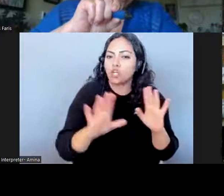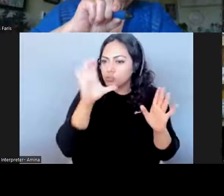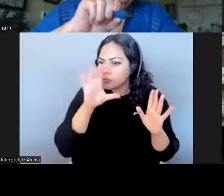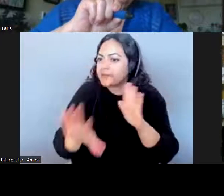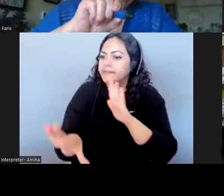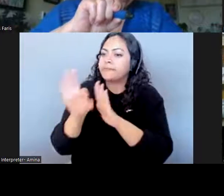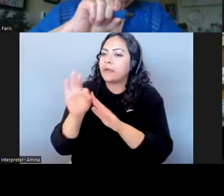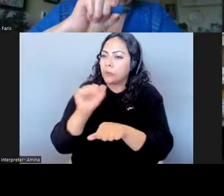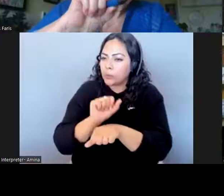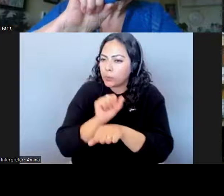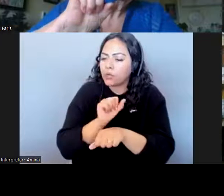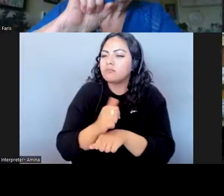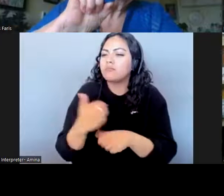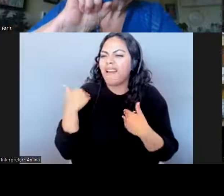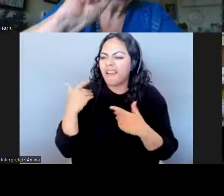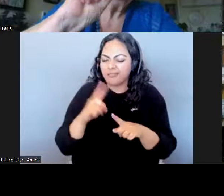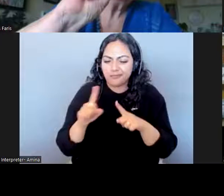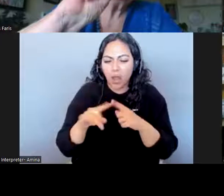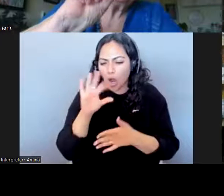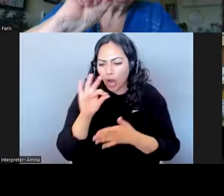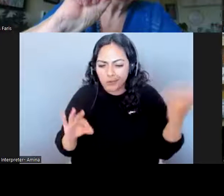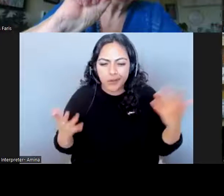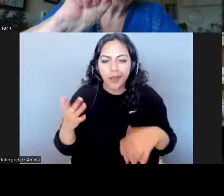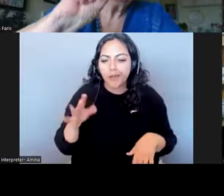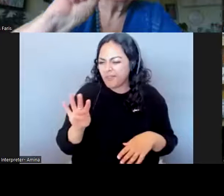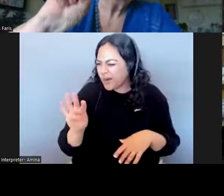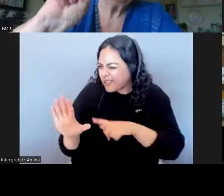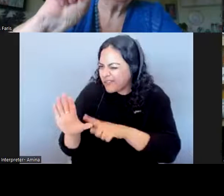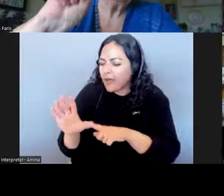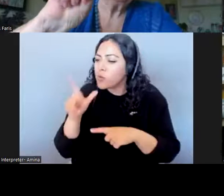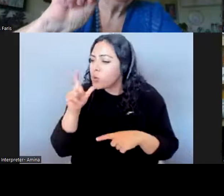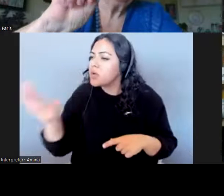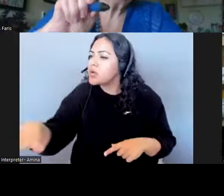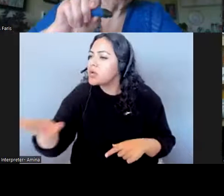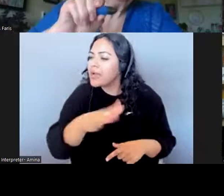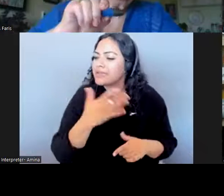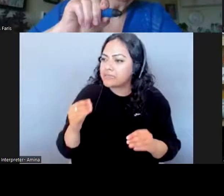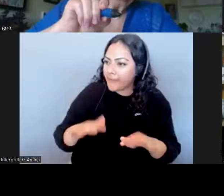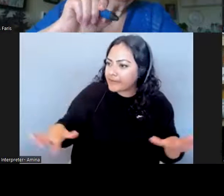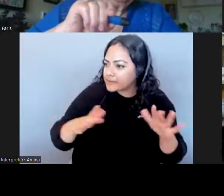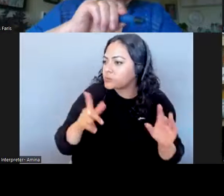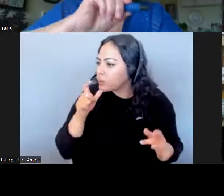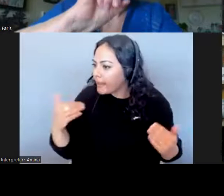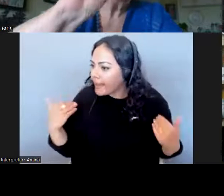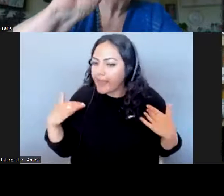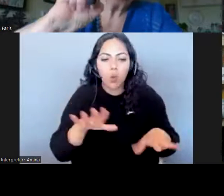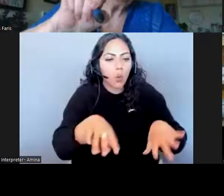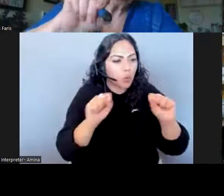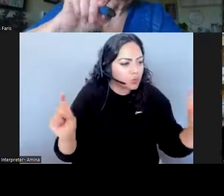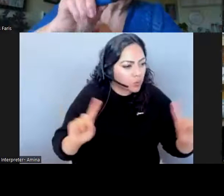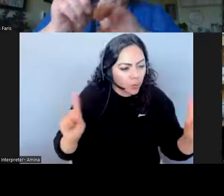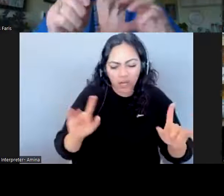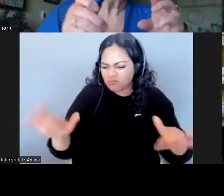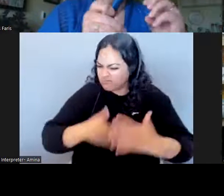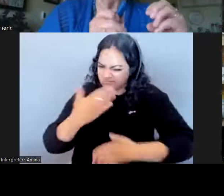options 45. We looked around and said, who has space? Where can we hold it? So we had it set up